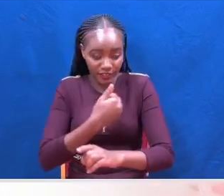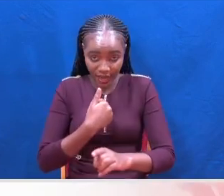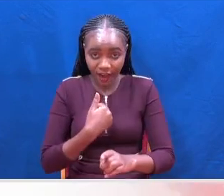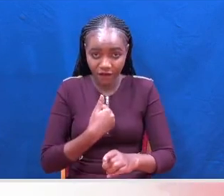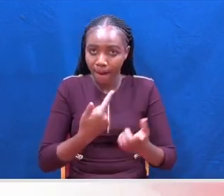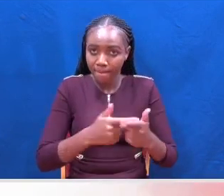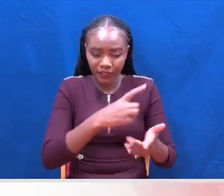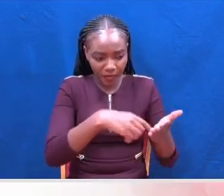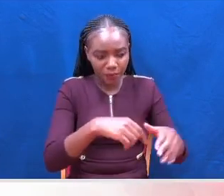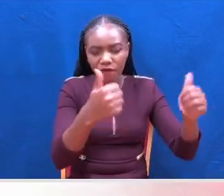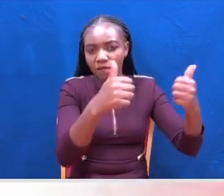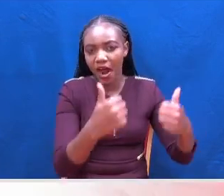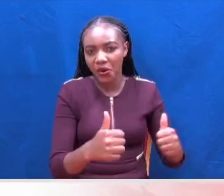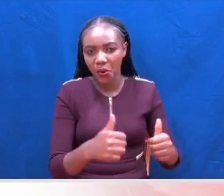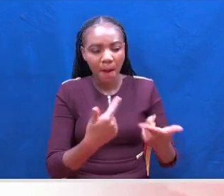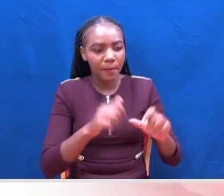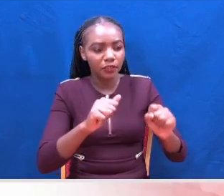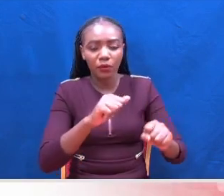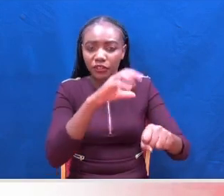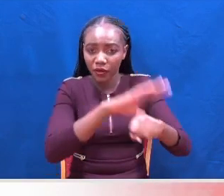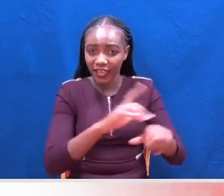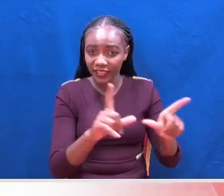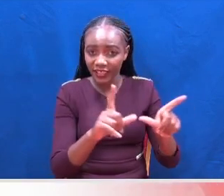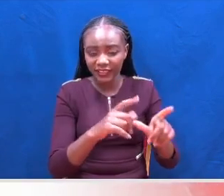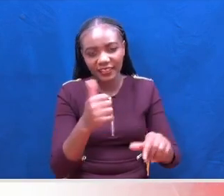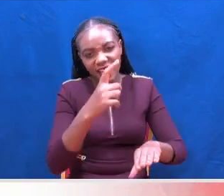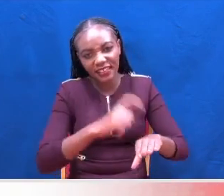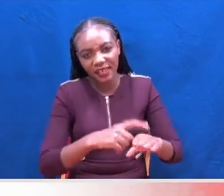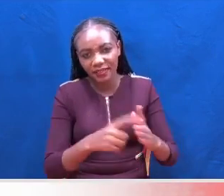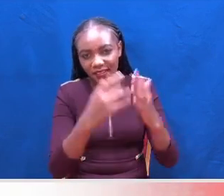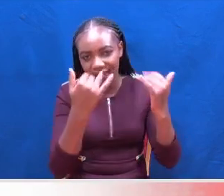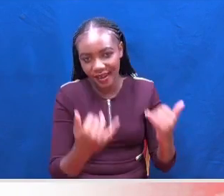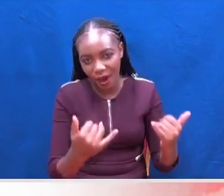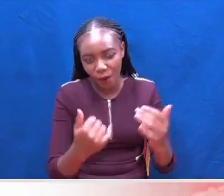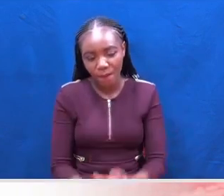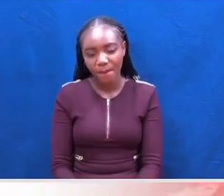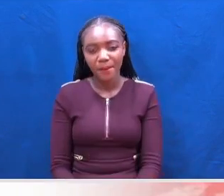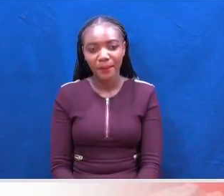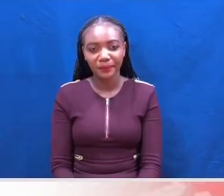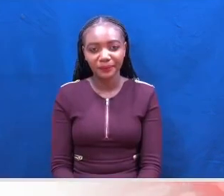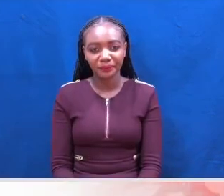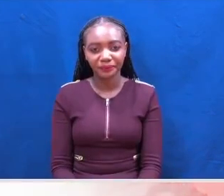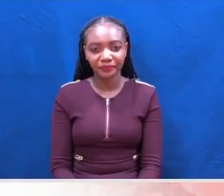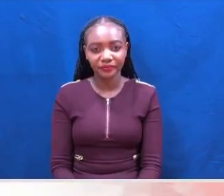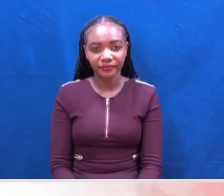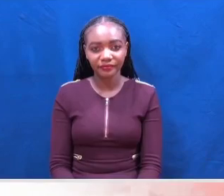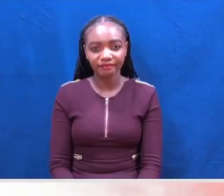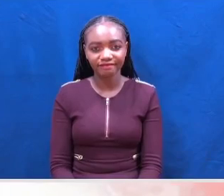WHO and may receive emergency use license anytime from now. Zainab Mohammed, Team 47.